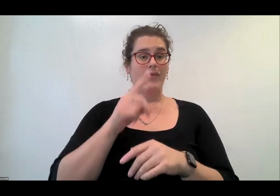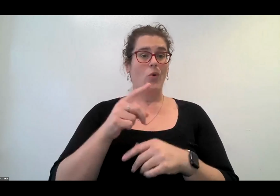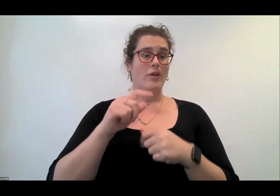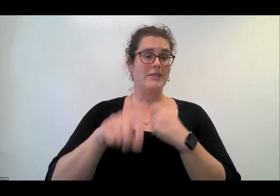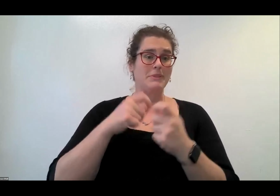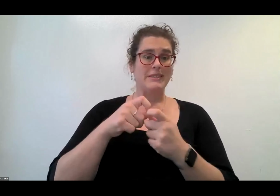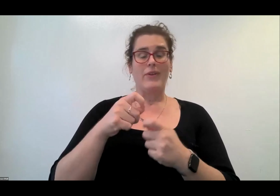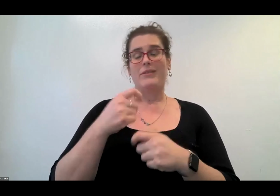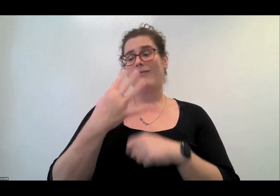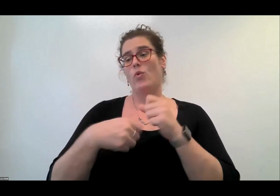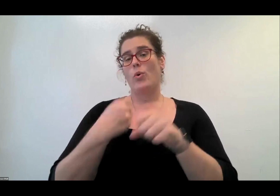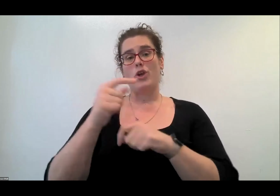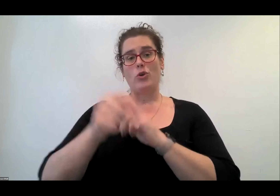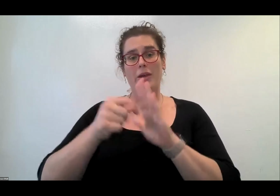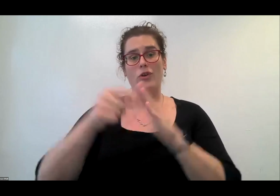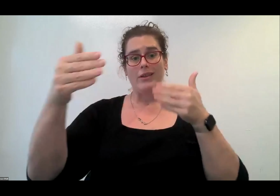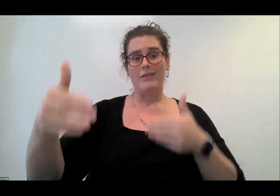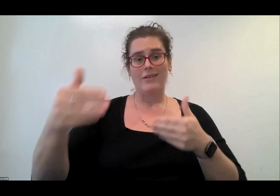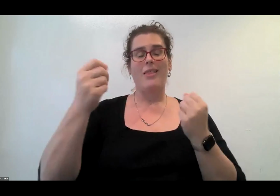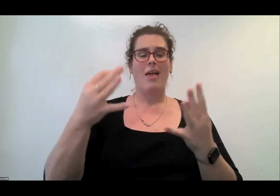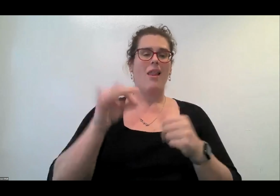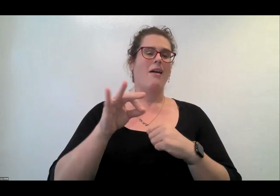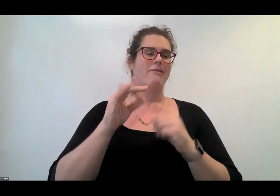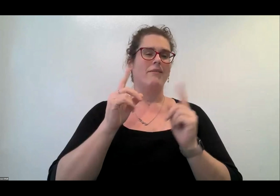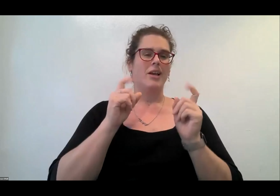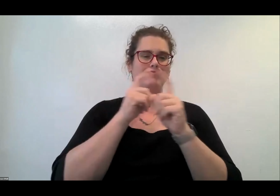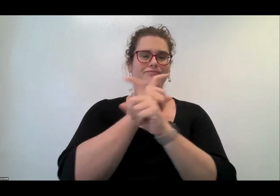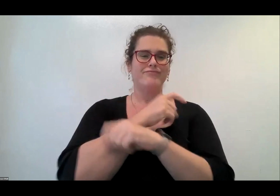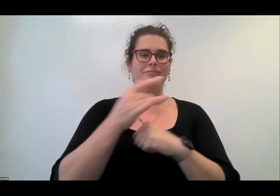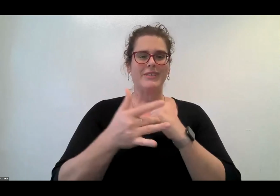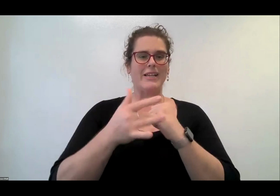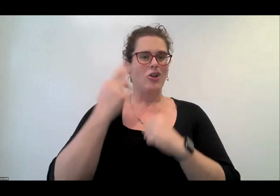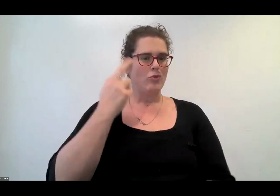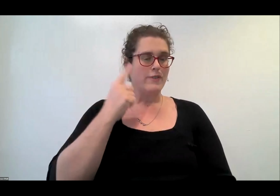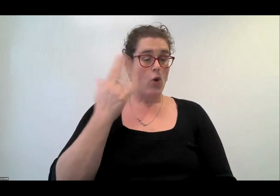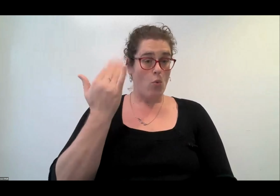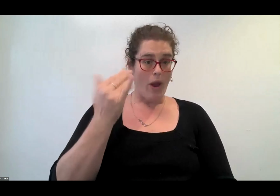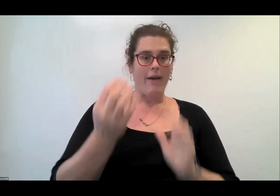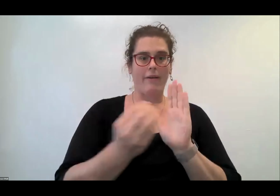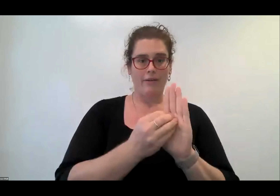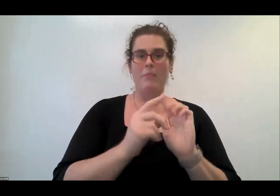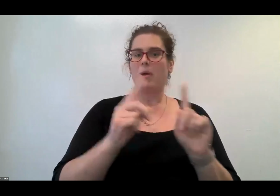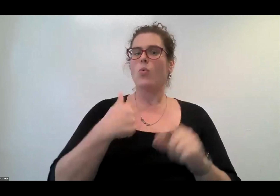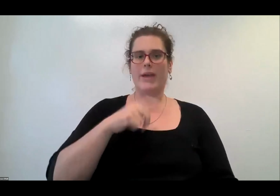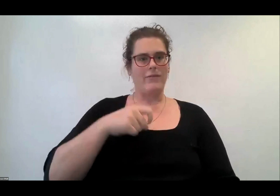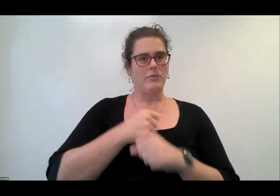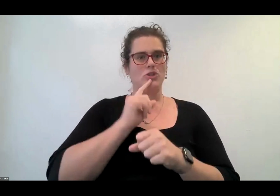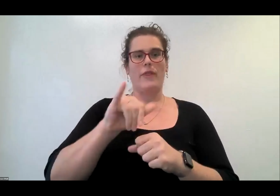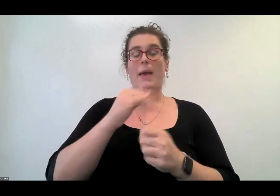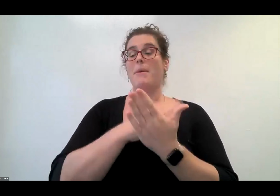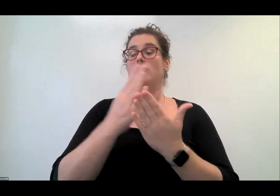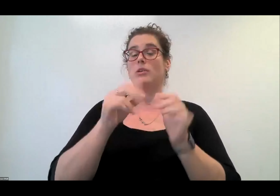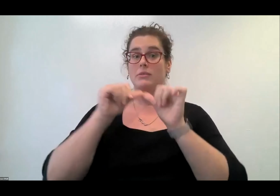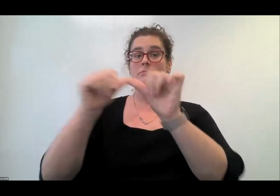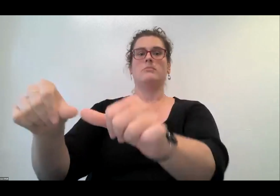and there were a lot of technical reasons for why that was done. We need to make sure that it is in our continuing budget so that we don't